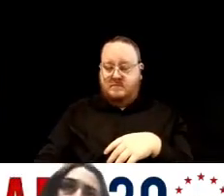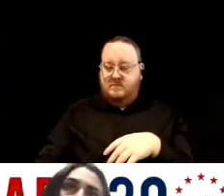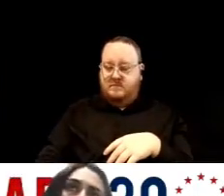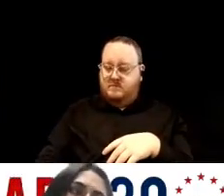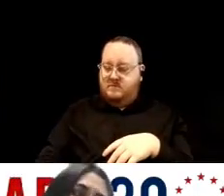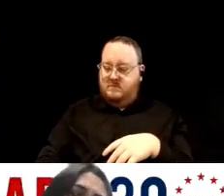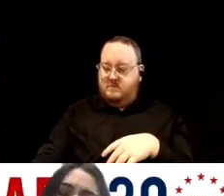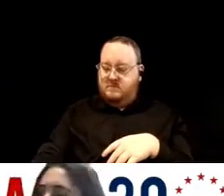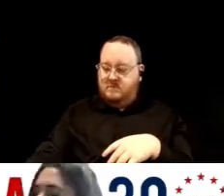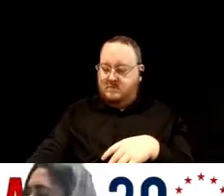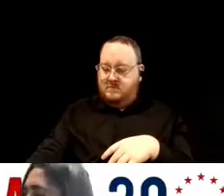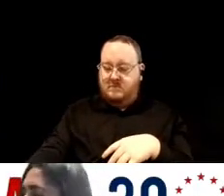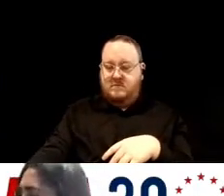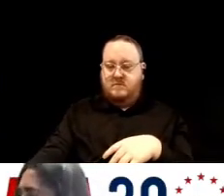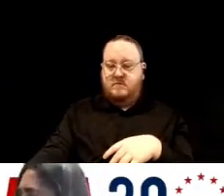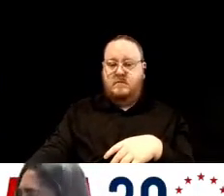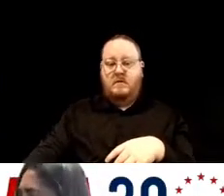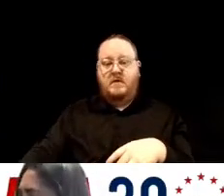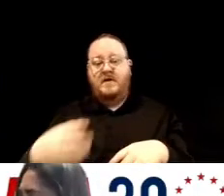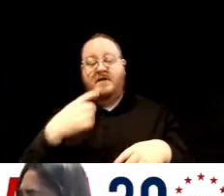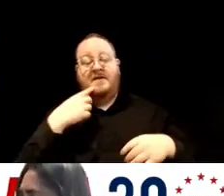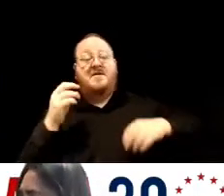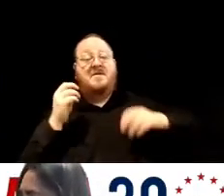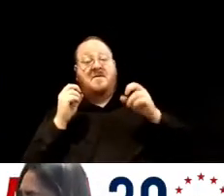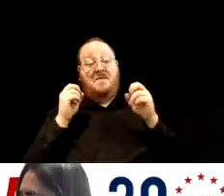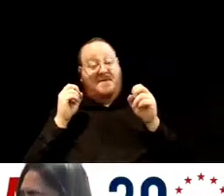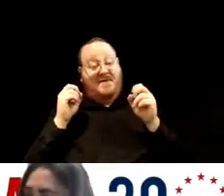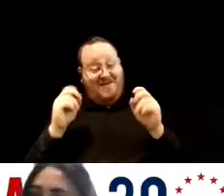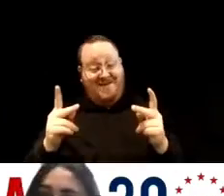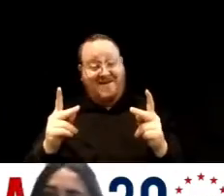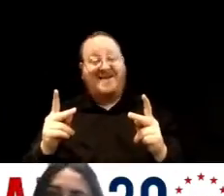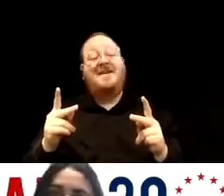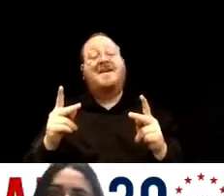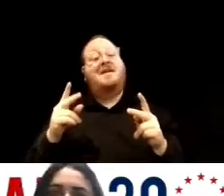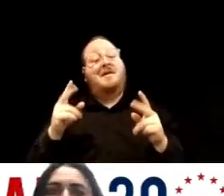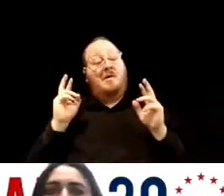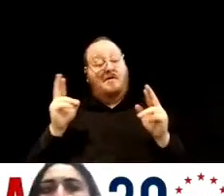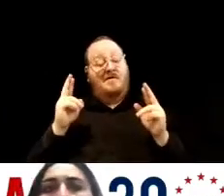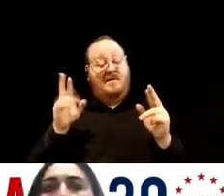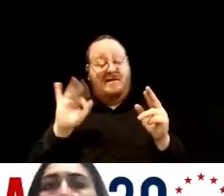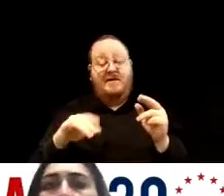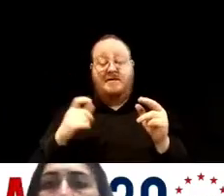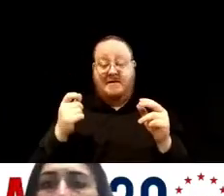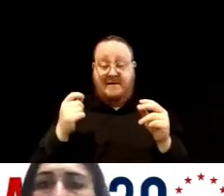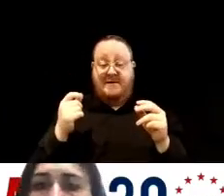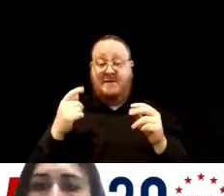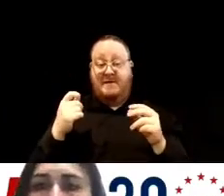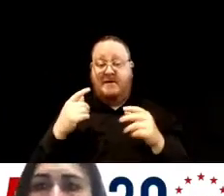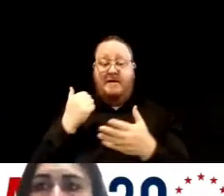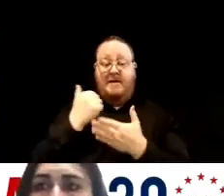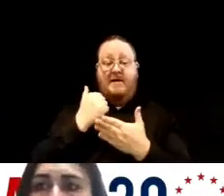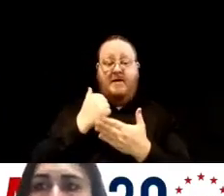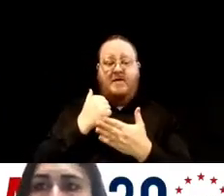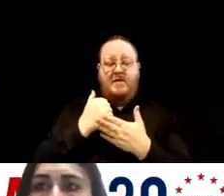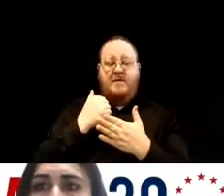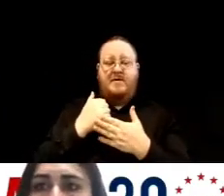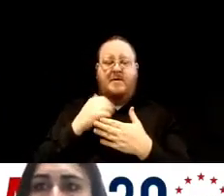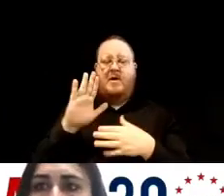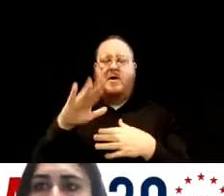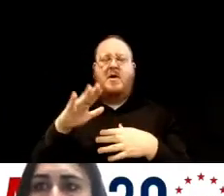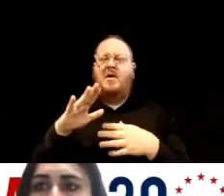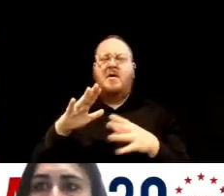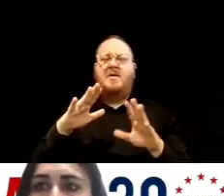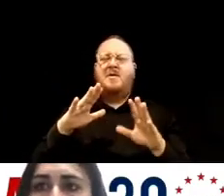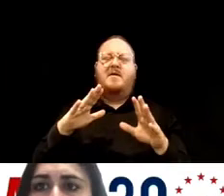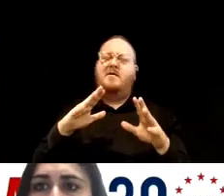Right. I hope that was somewhat helpful. And I did say we were going to use breakout rooms today, but we're not going to, right, Susan? We're not doing that today. I don't think we